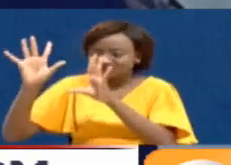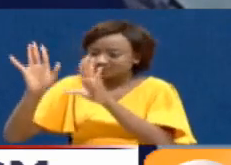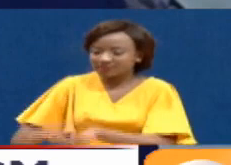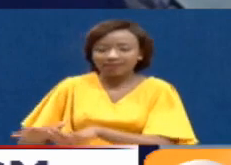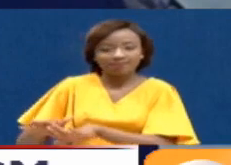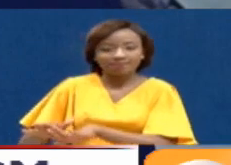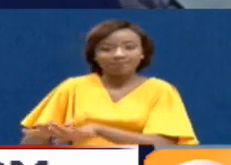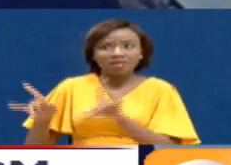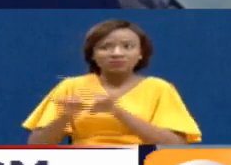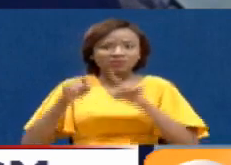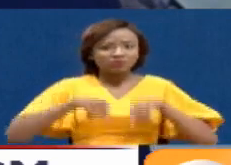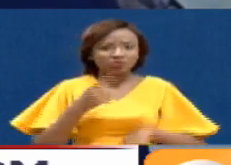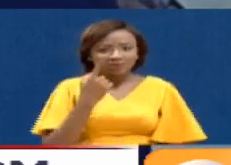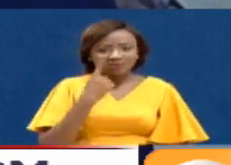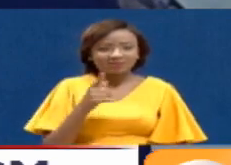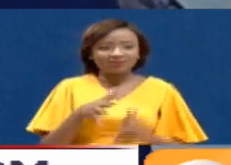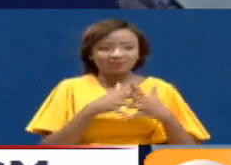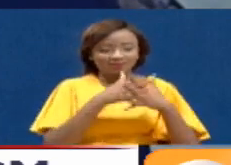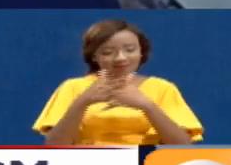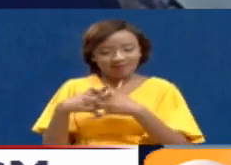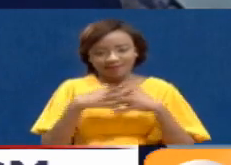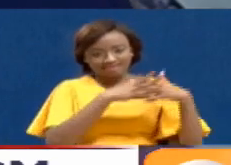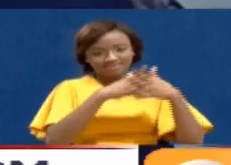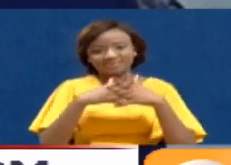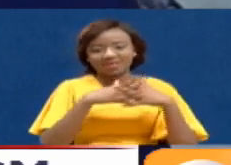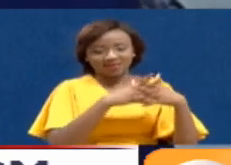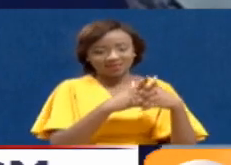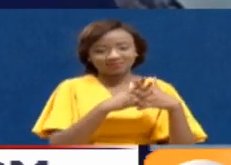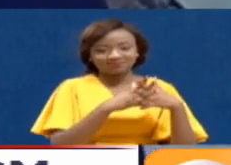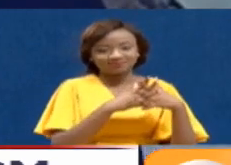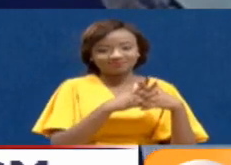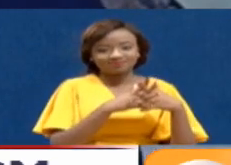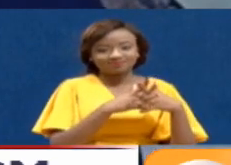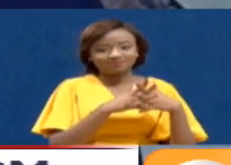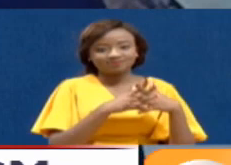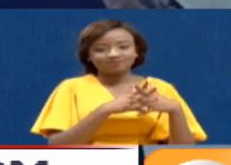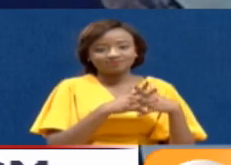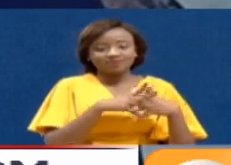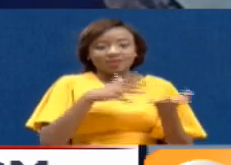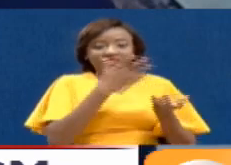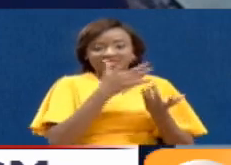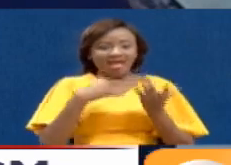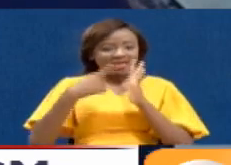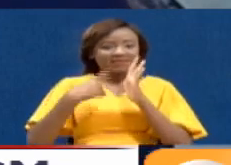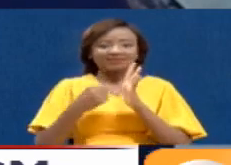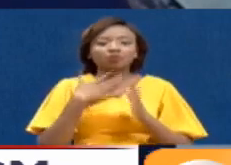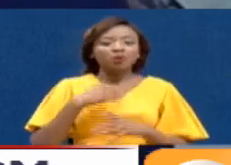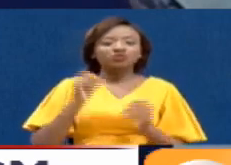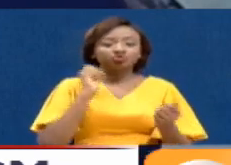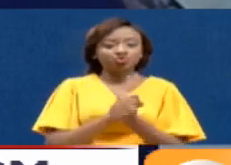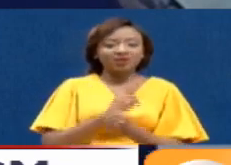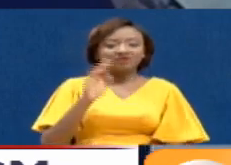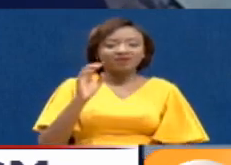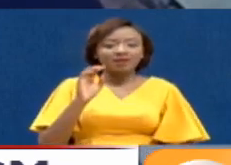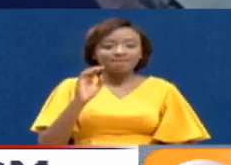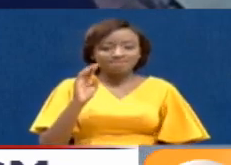today that American, the largest airline in the world, is asking for a $12 billion